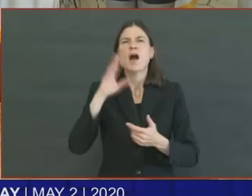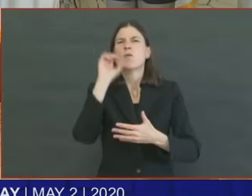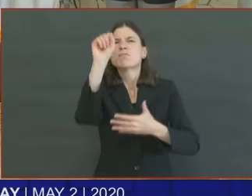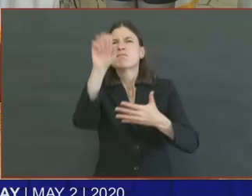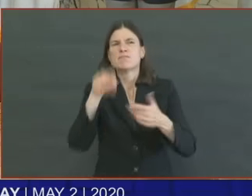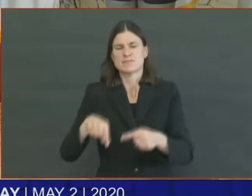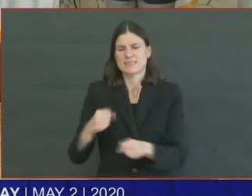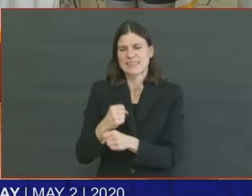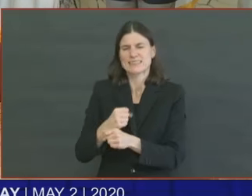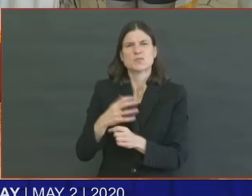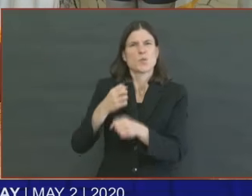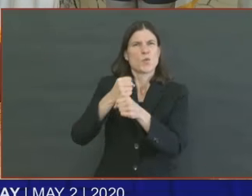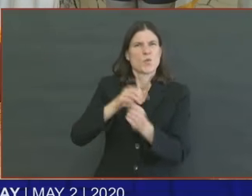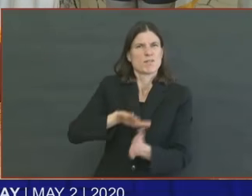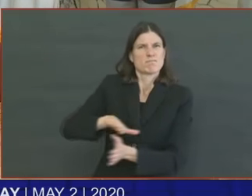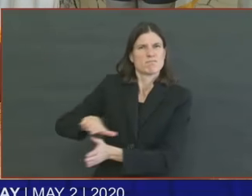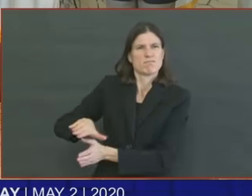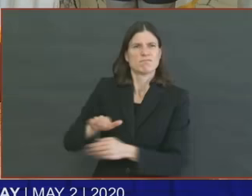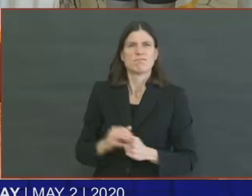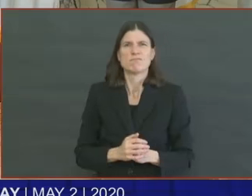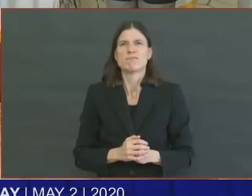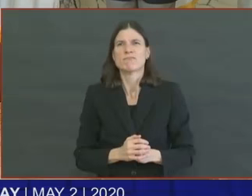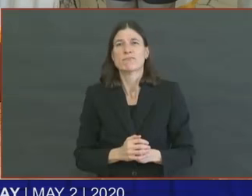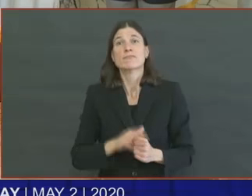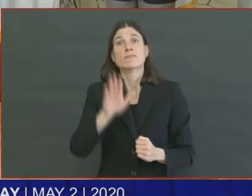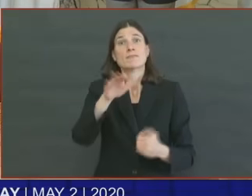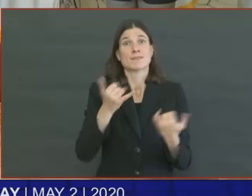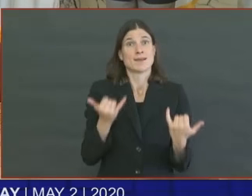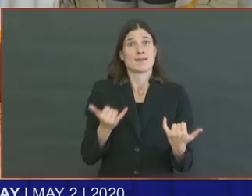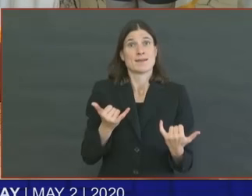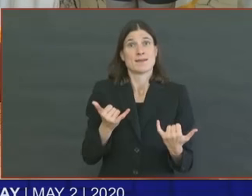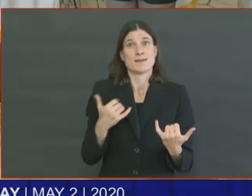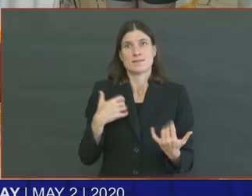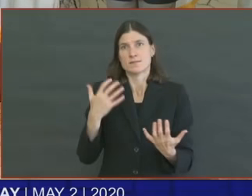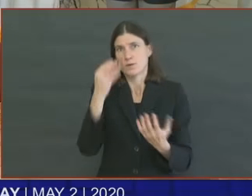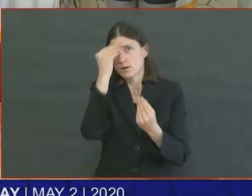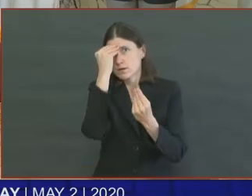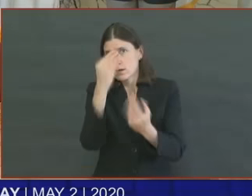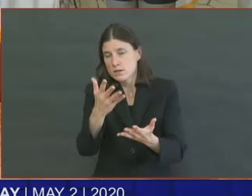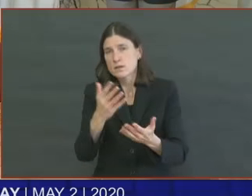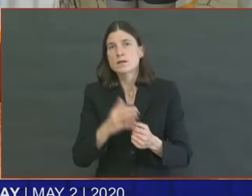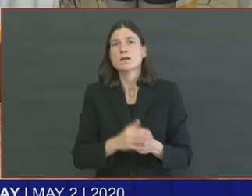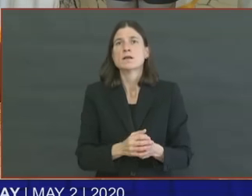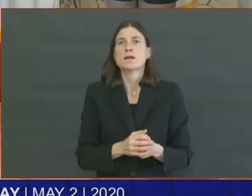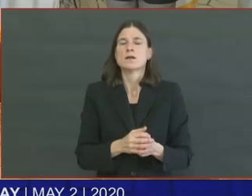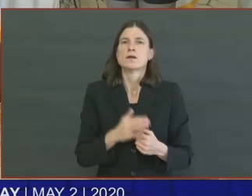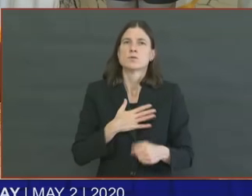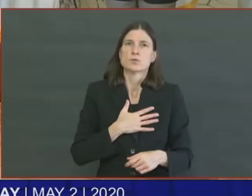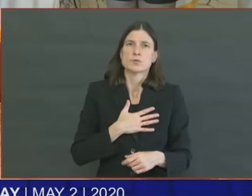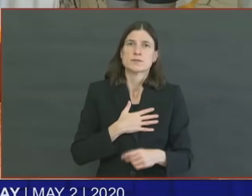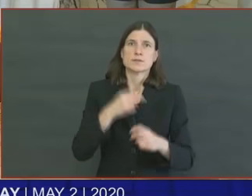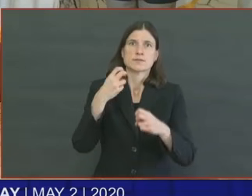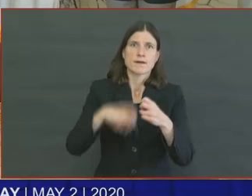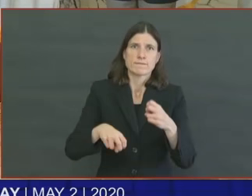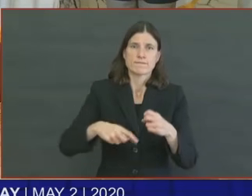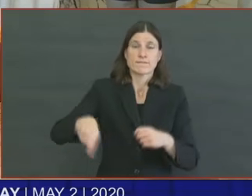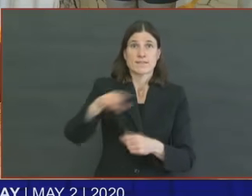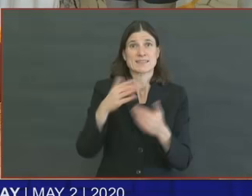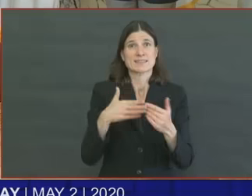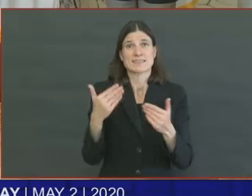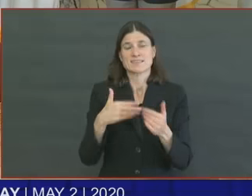take the opportunity to acknowledge how tough it is. The number of